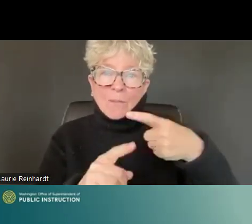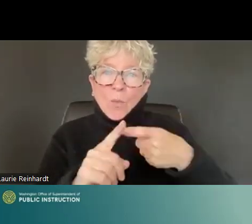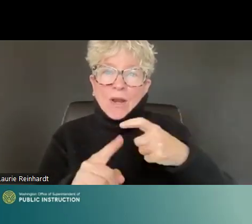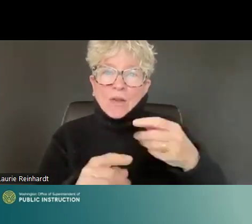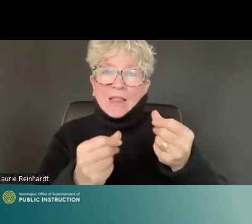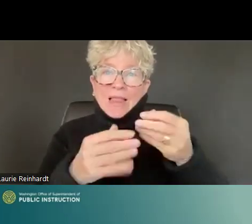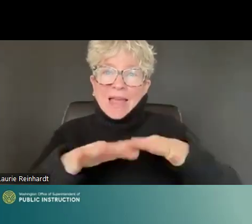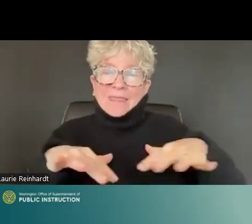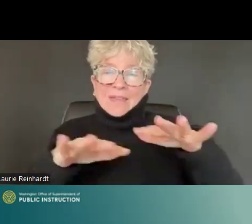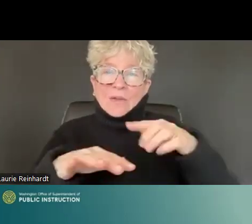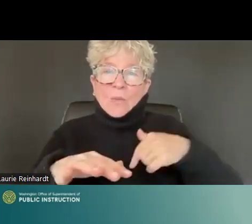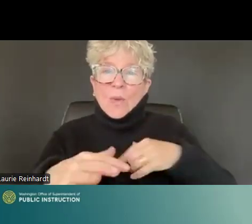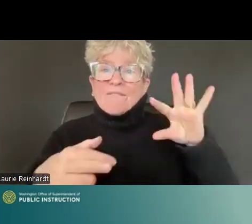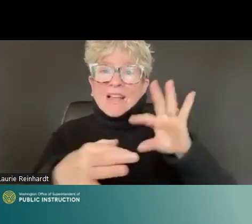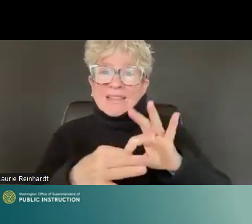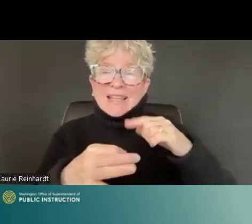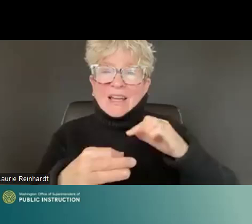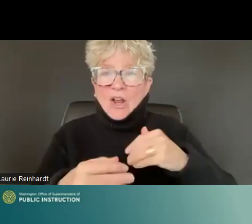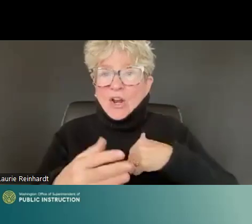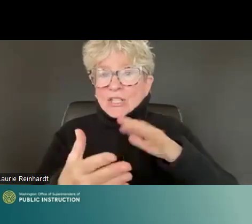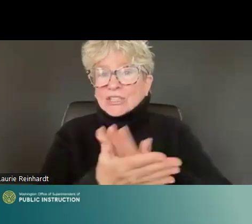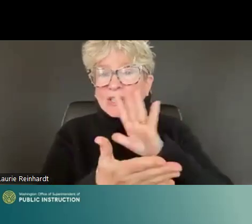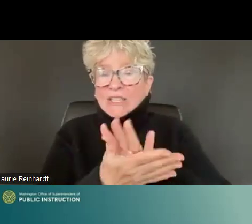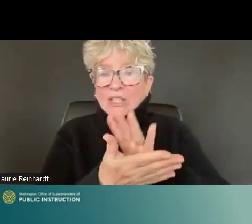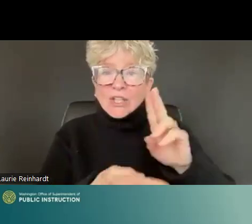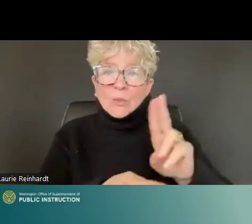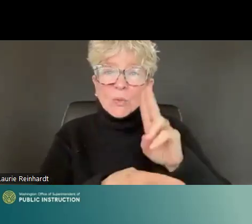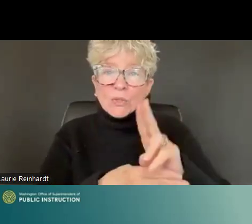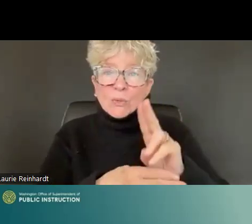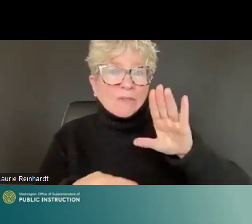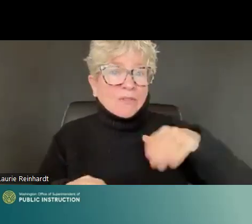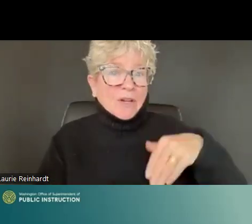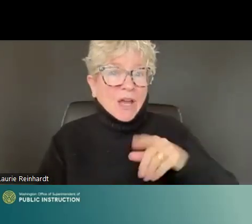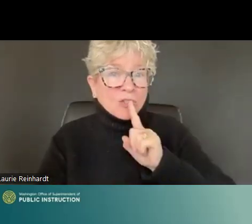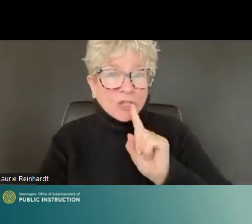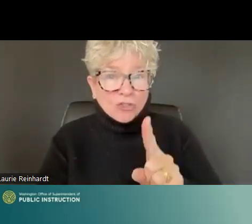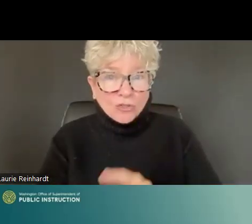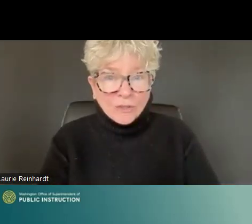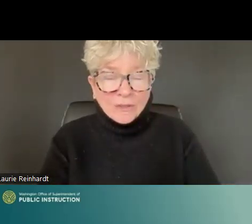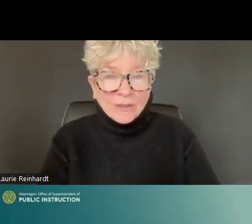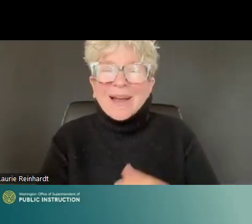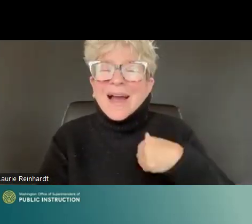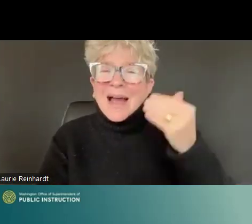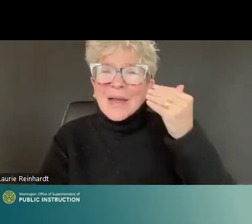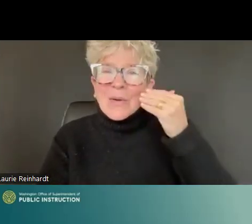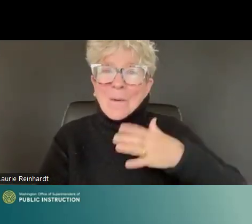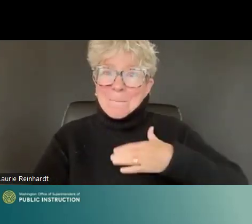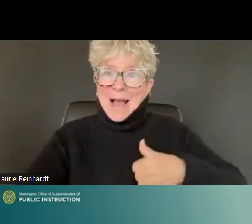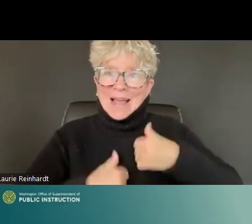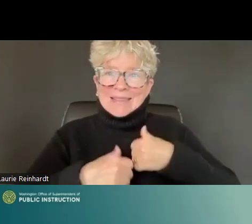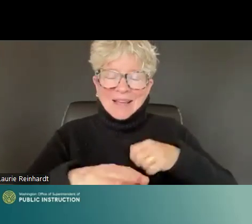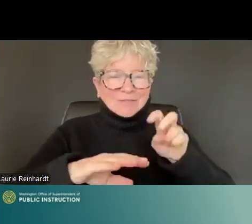links on our resource sheet that you can use if you're not sure yet. I know that in my life, I